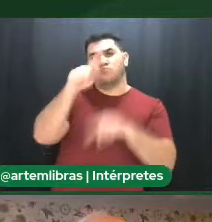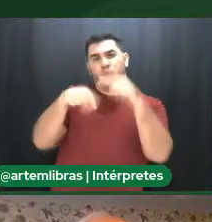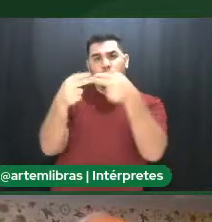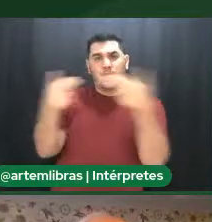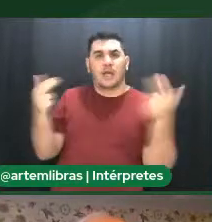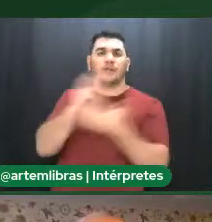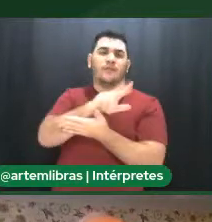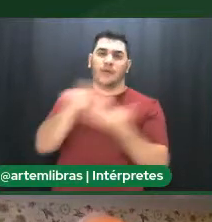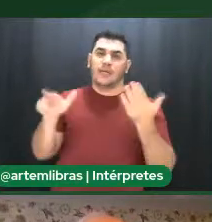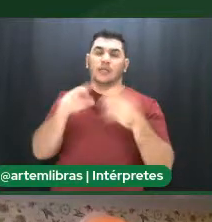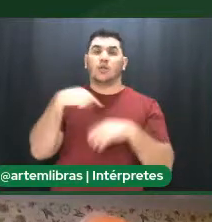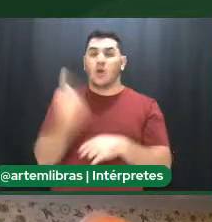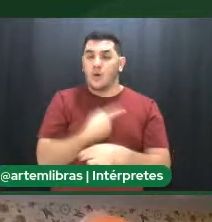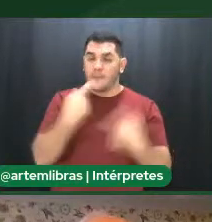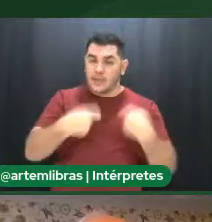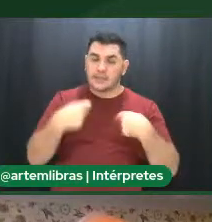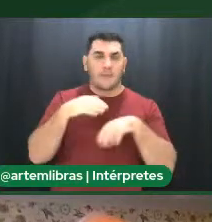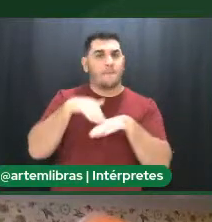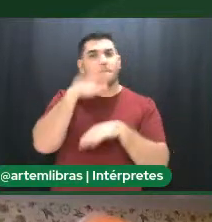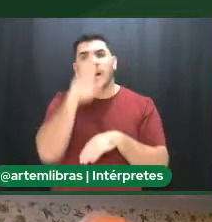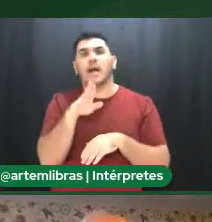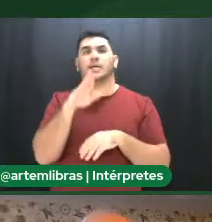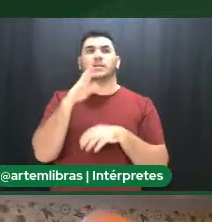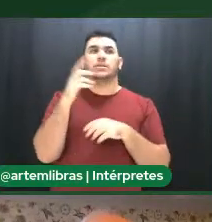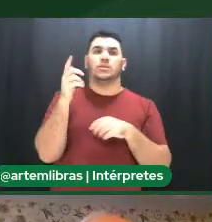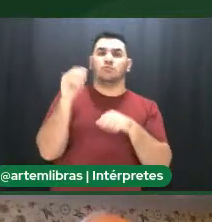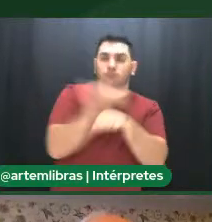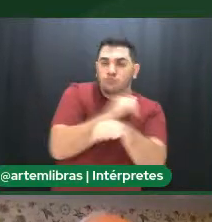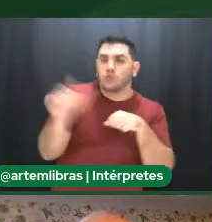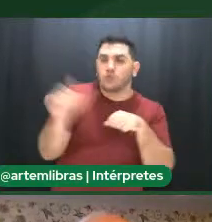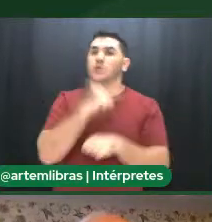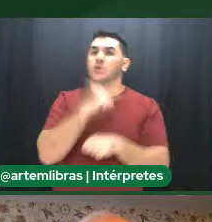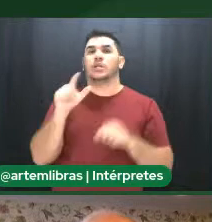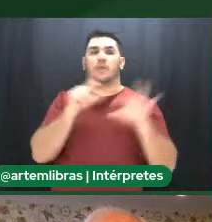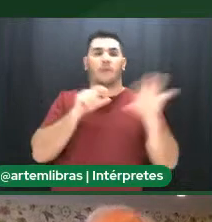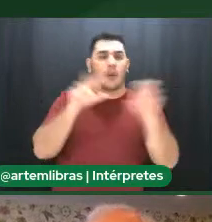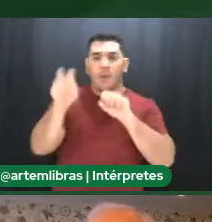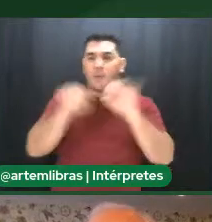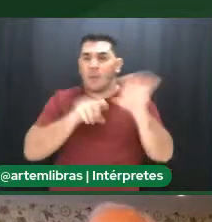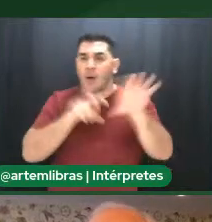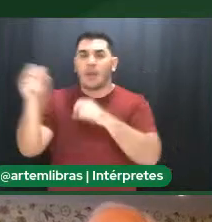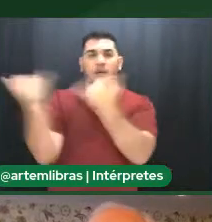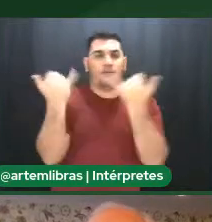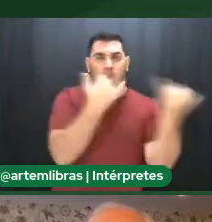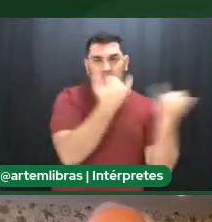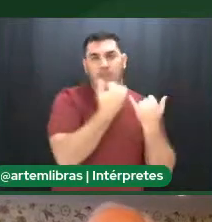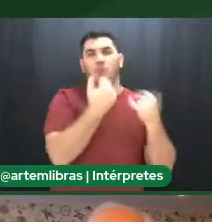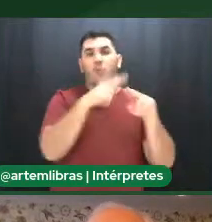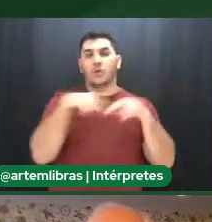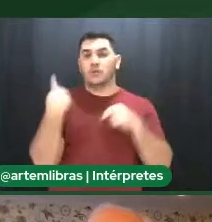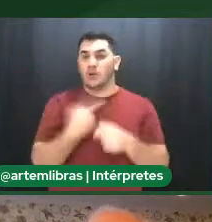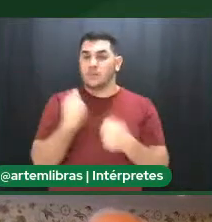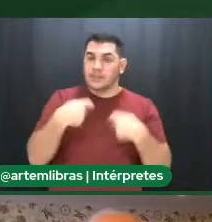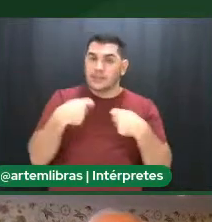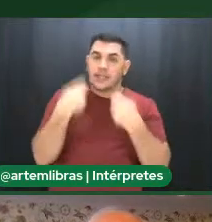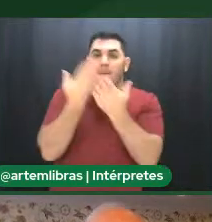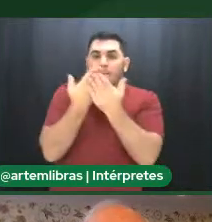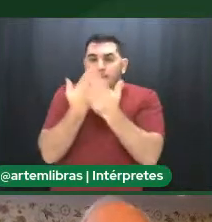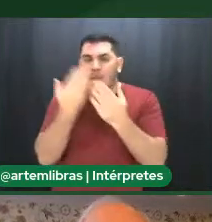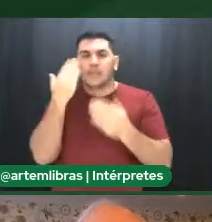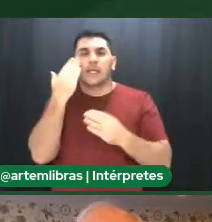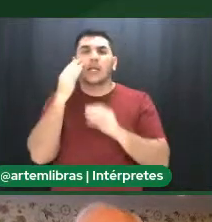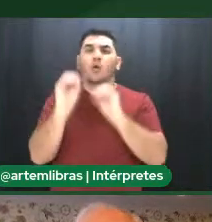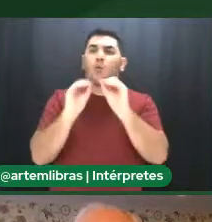what went wrong so that we can make sure it goes right the next time. But I'm going to focus